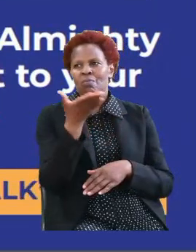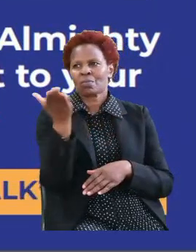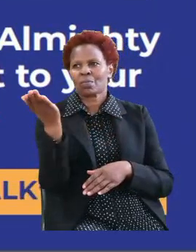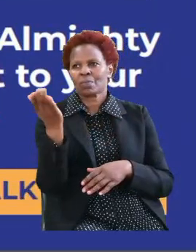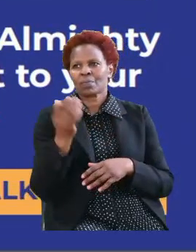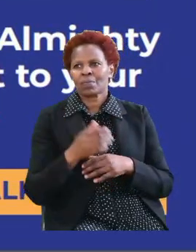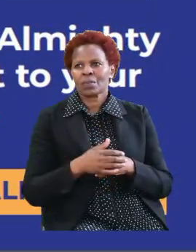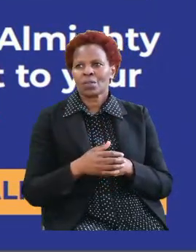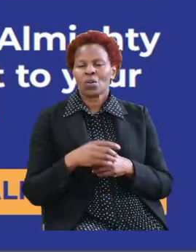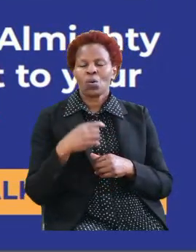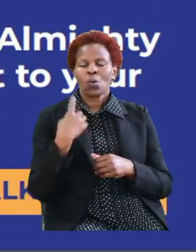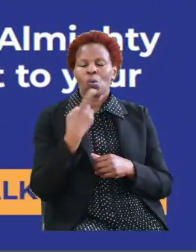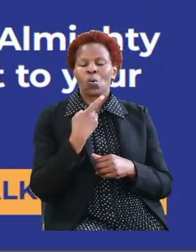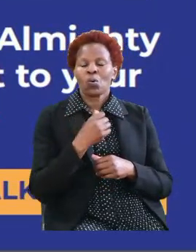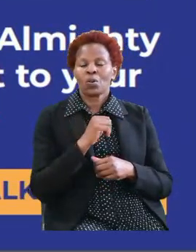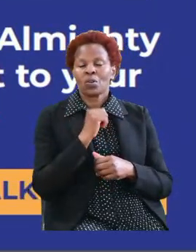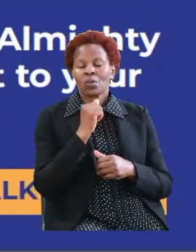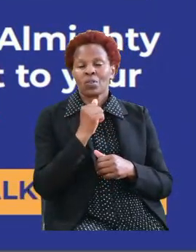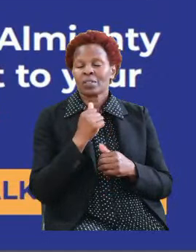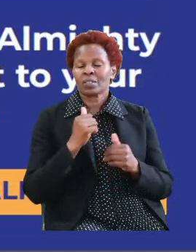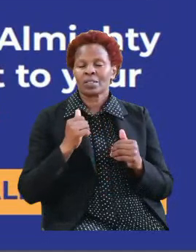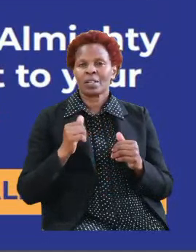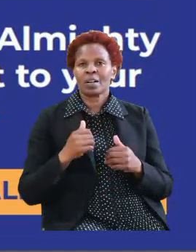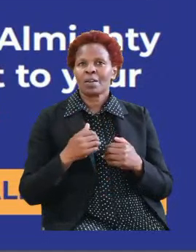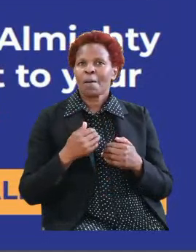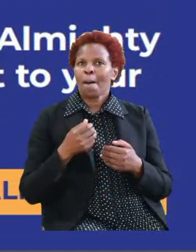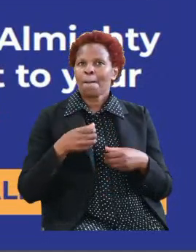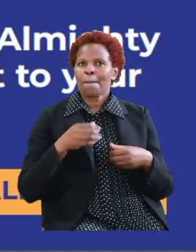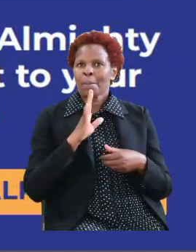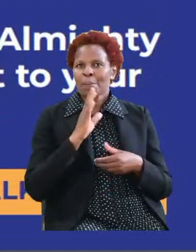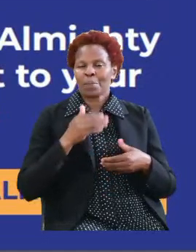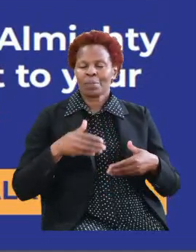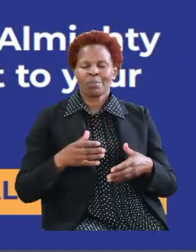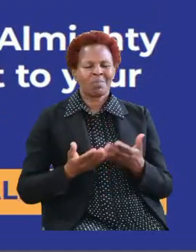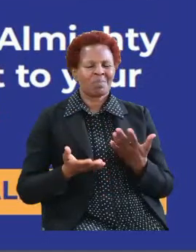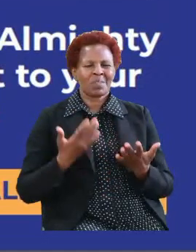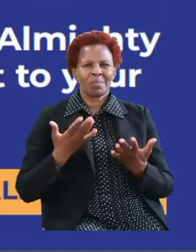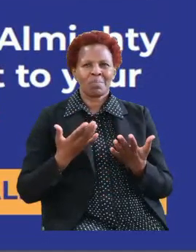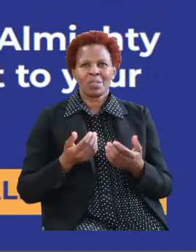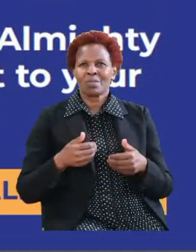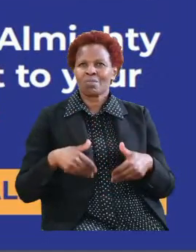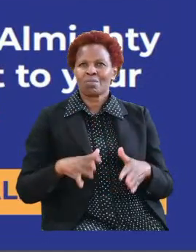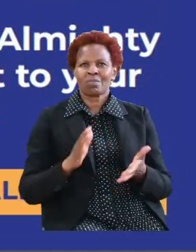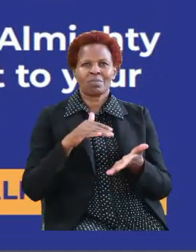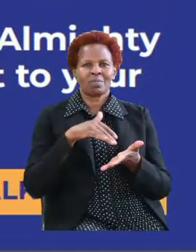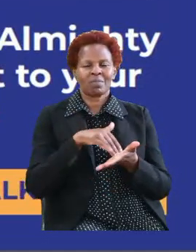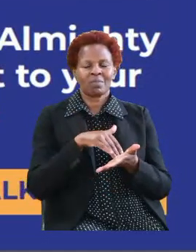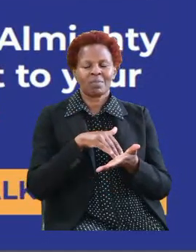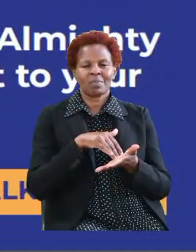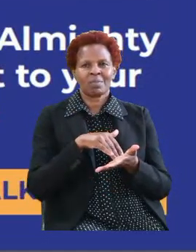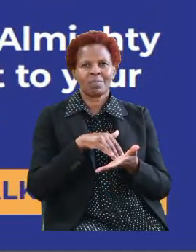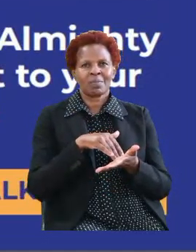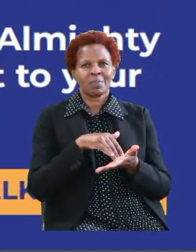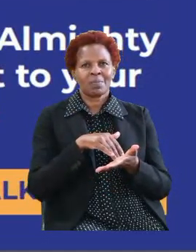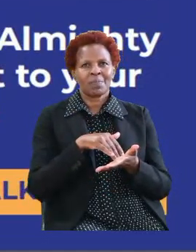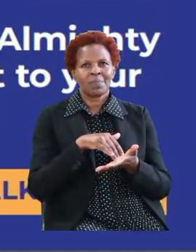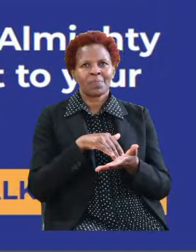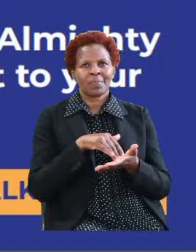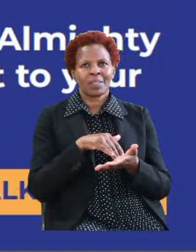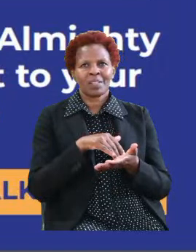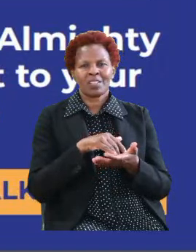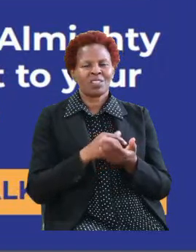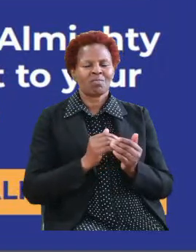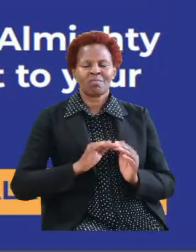You know you're not born again. Or maybe you were born again on you and you